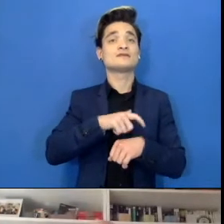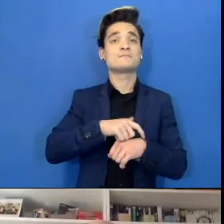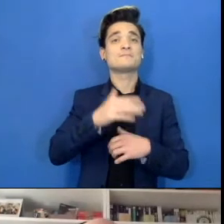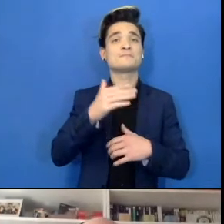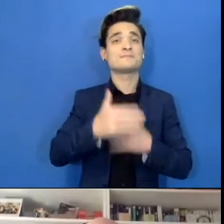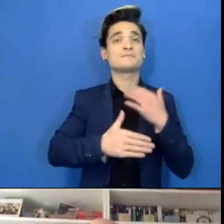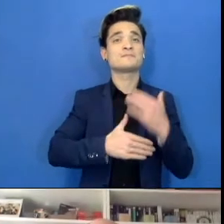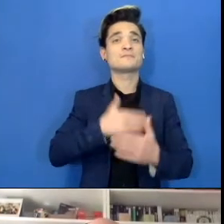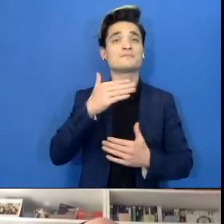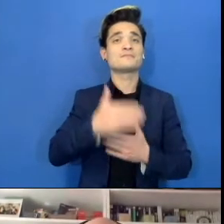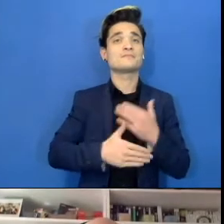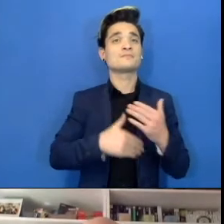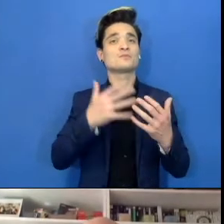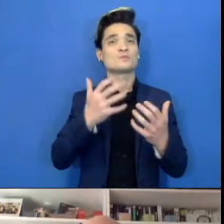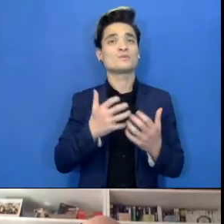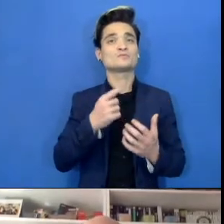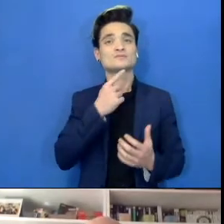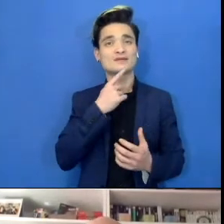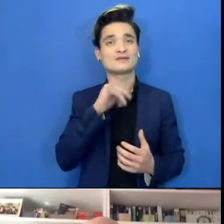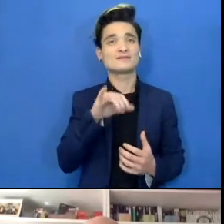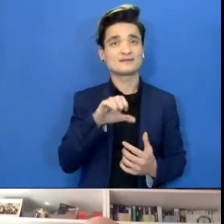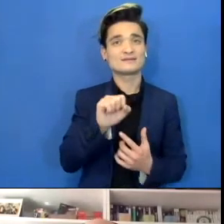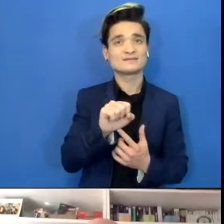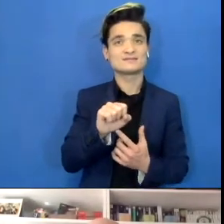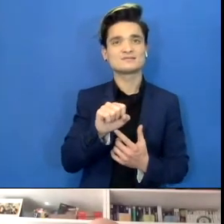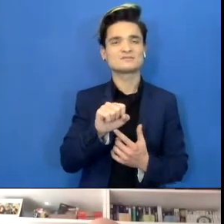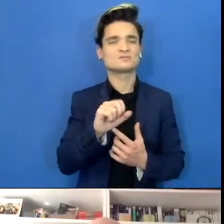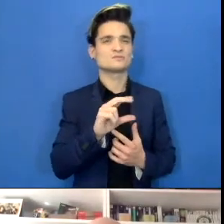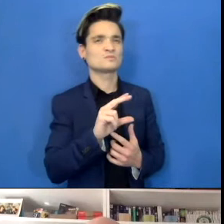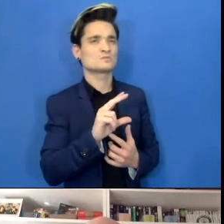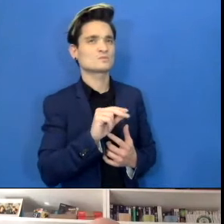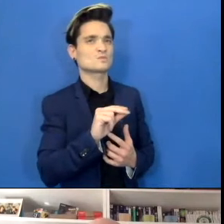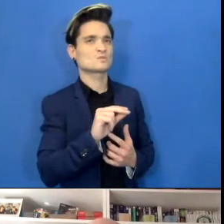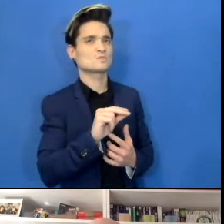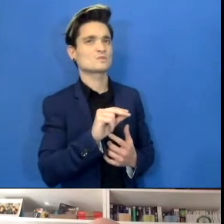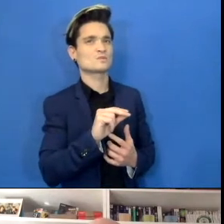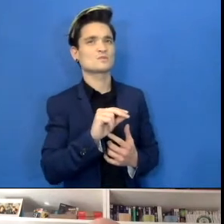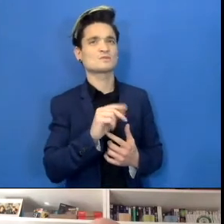okay. So there is external pressure and not giving me time to come to a decision.